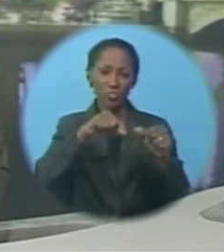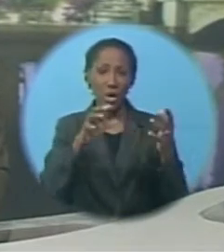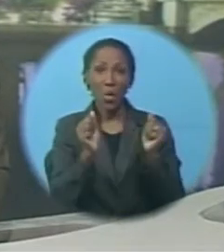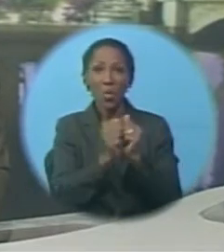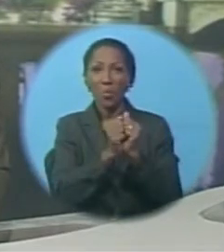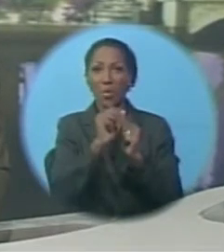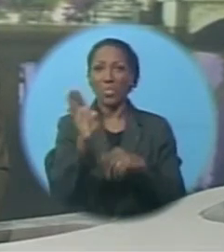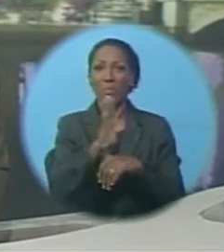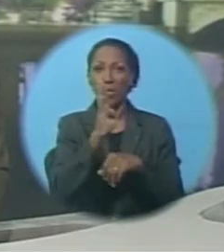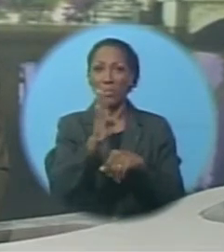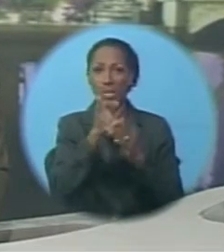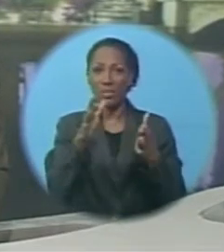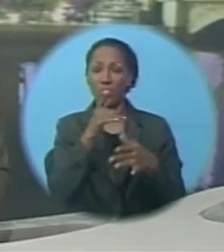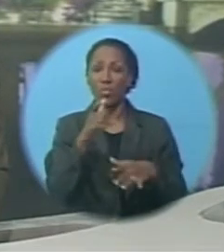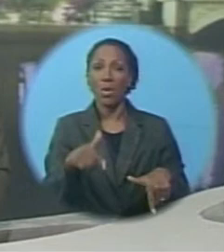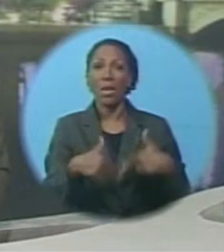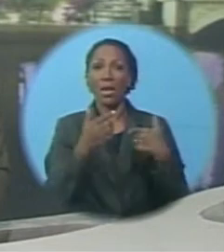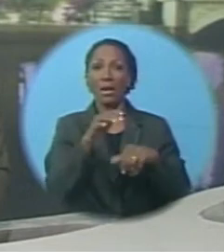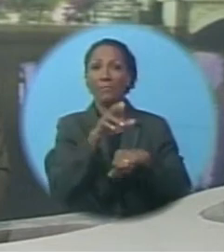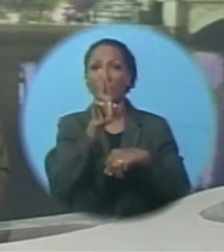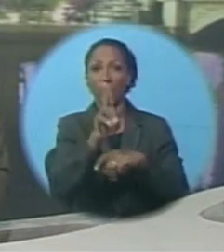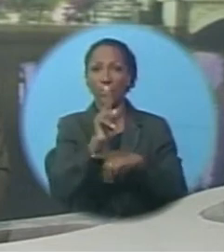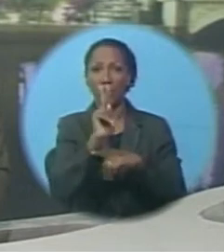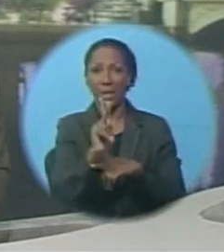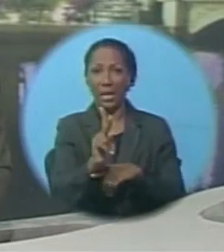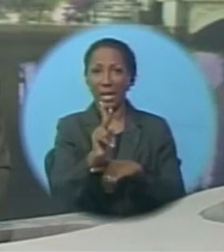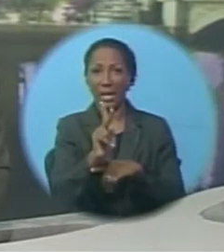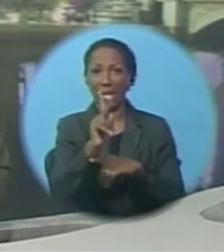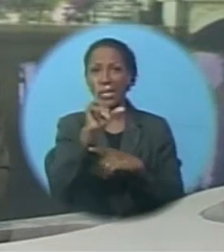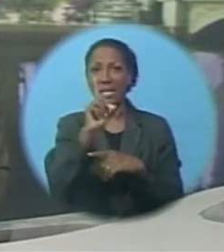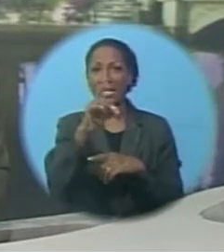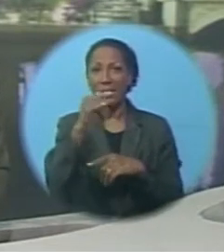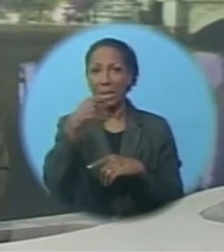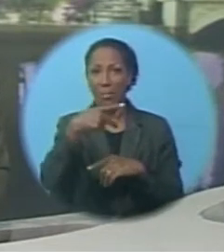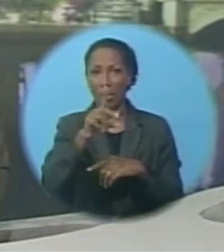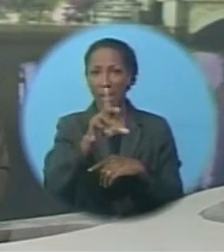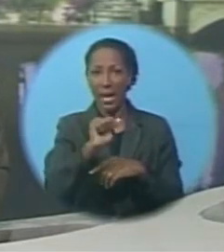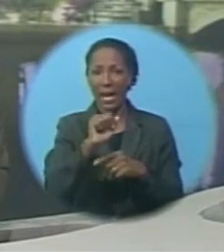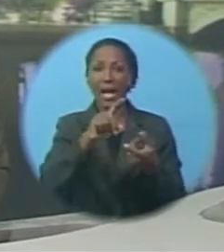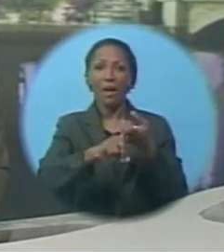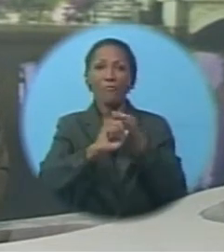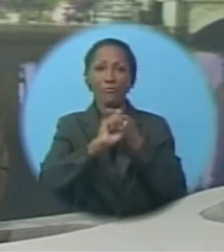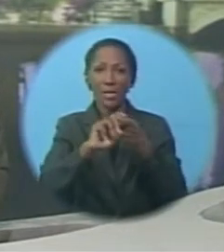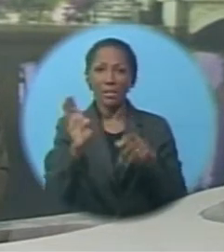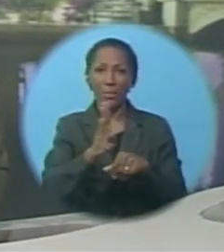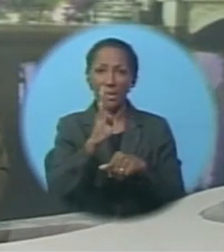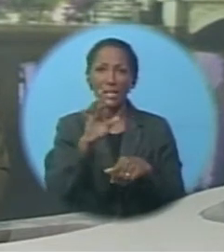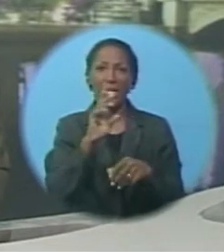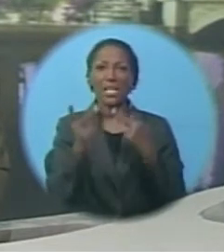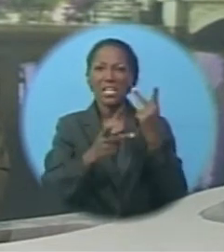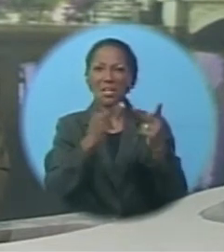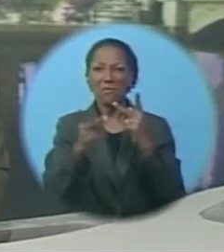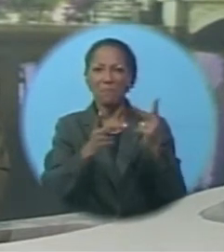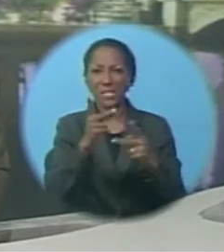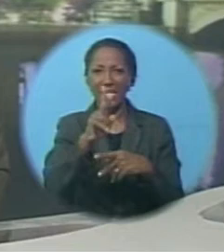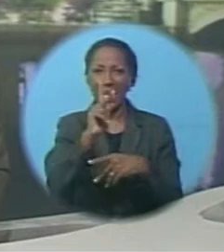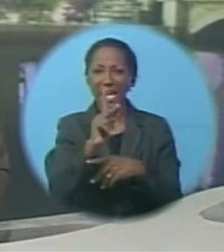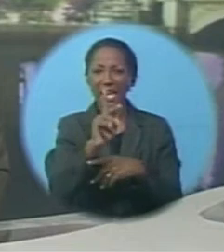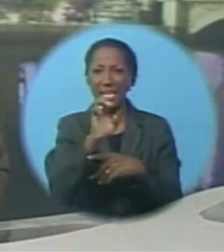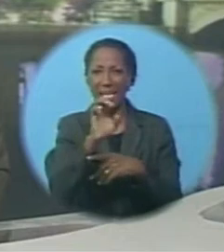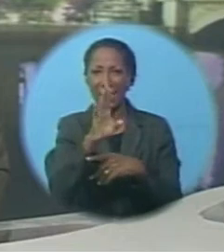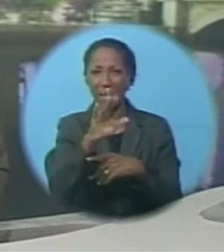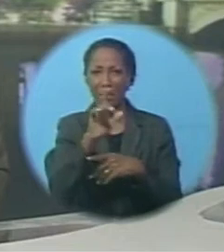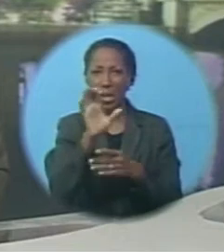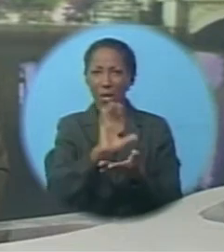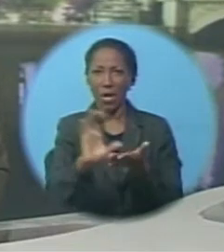Kingdom, the diplomatic community, and Friends of Barbados. On Friday, he will visit Keble College, Oxford University, where he will join officials